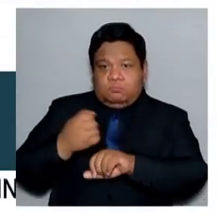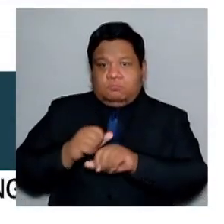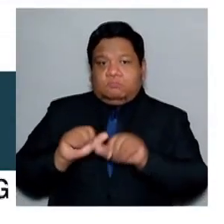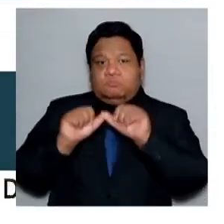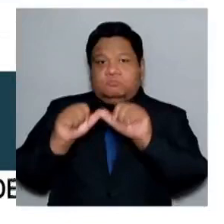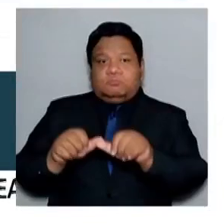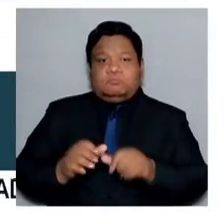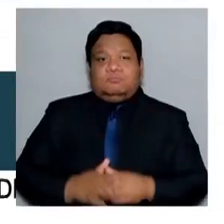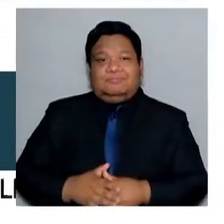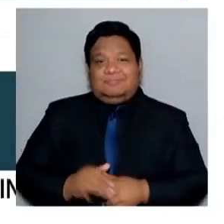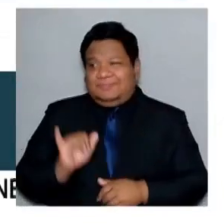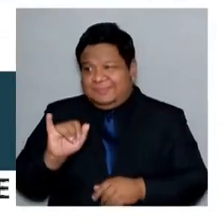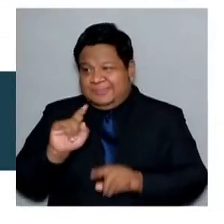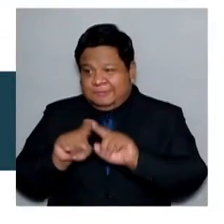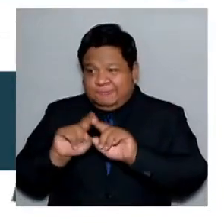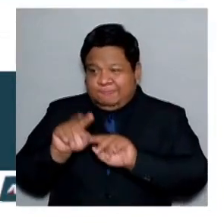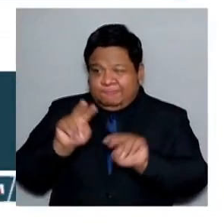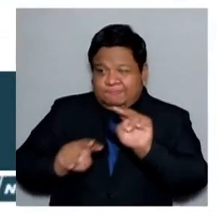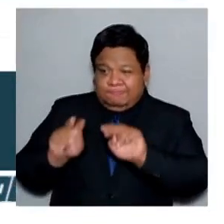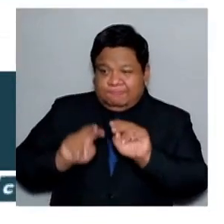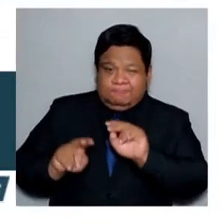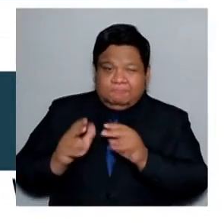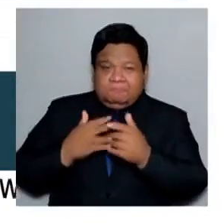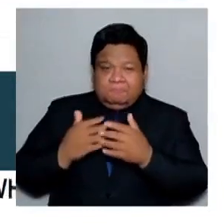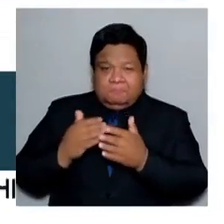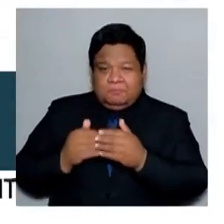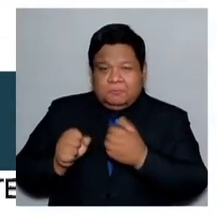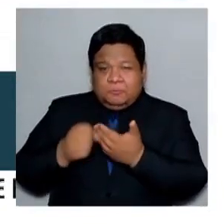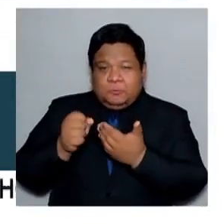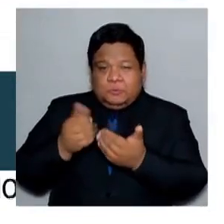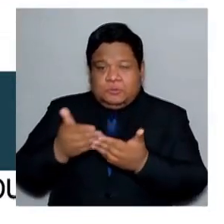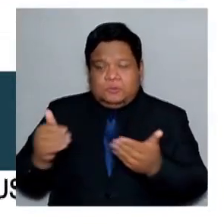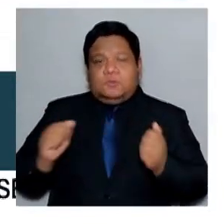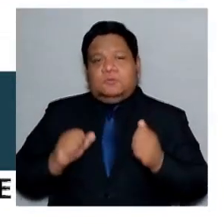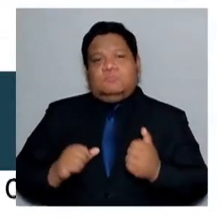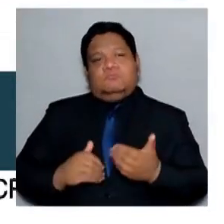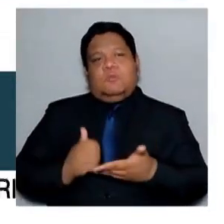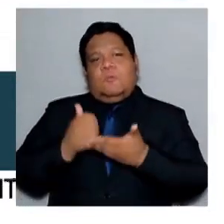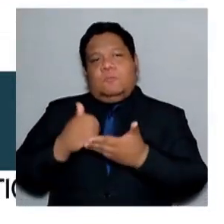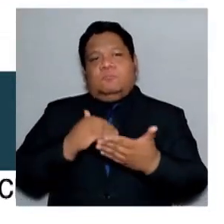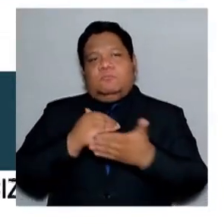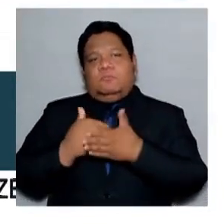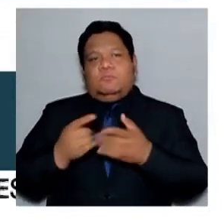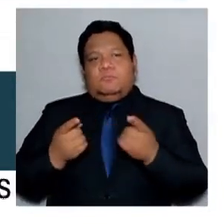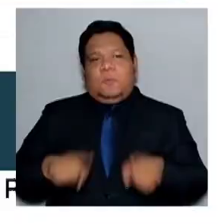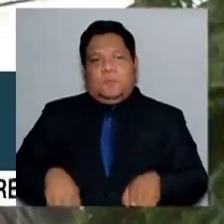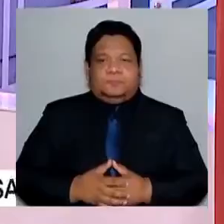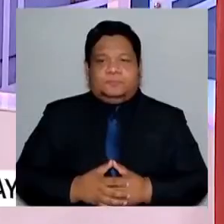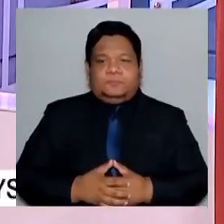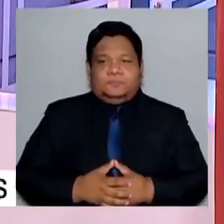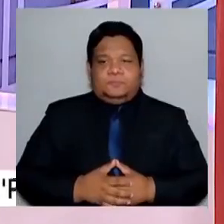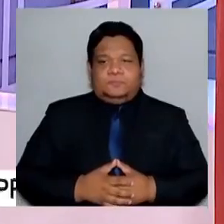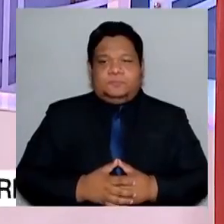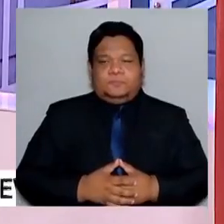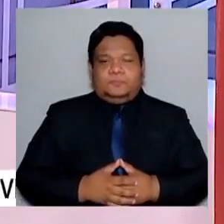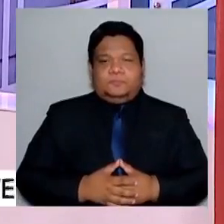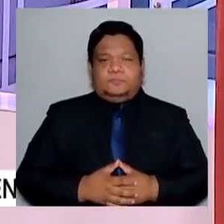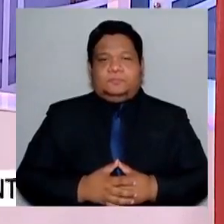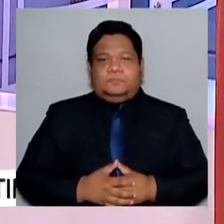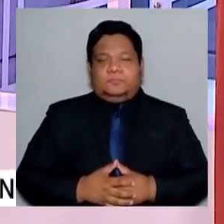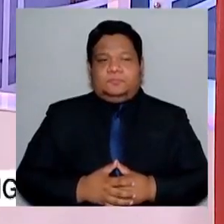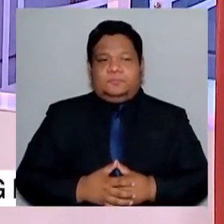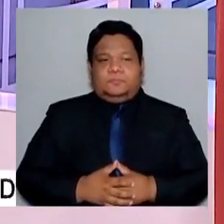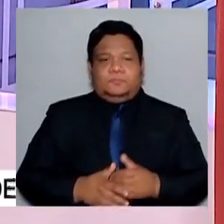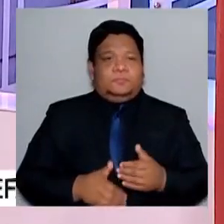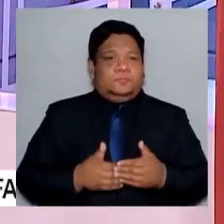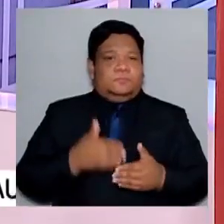that little things, no, we could prevent, no, yung mga ganitong klase ng problema. Bohol Island is